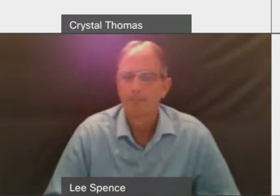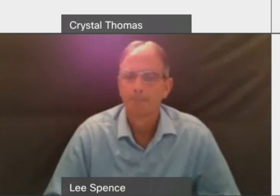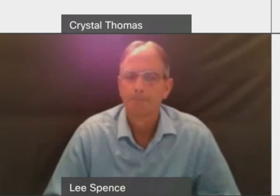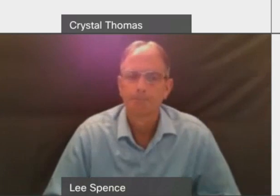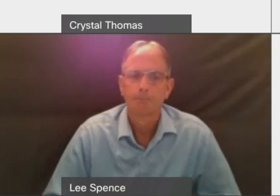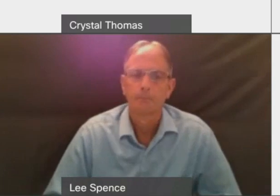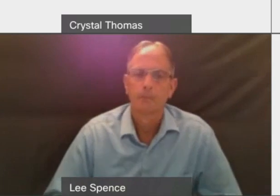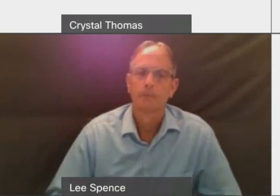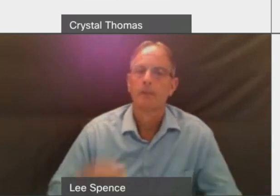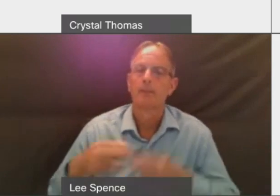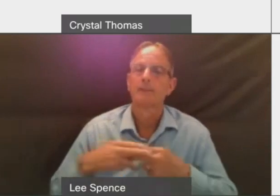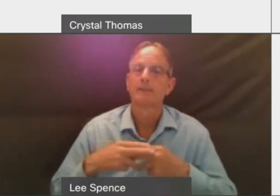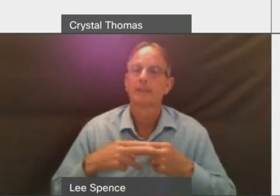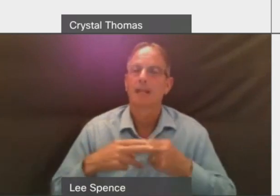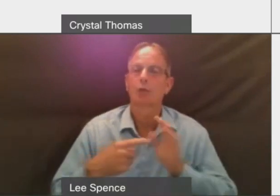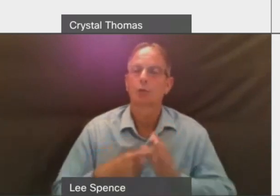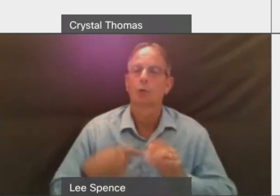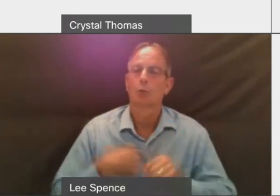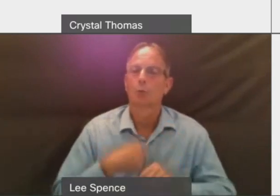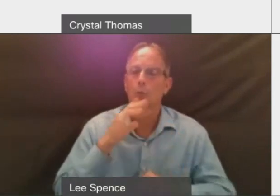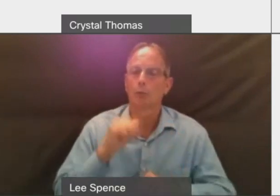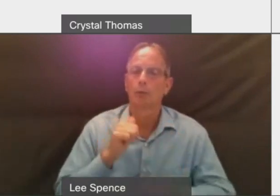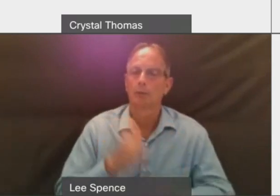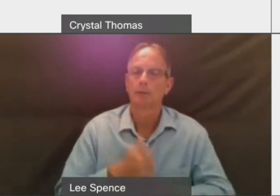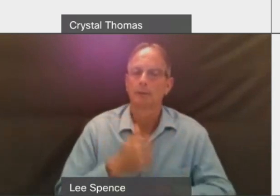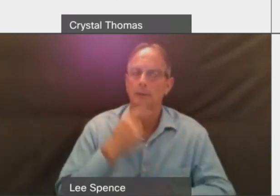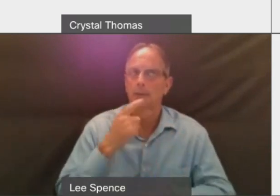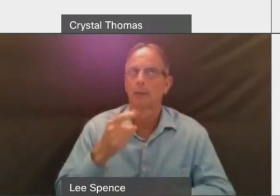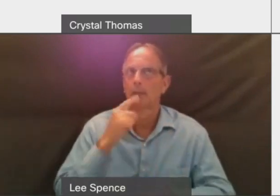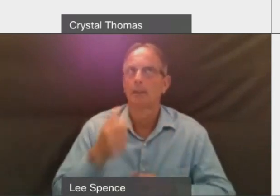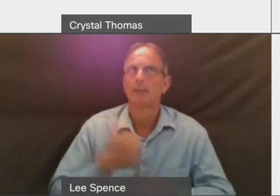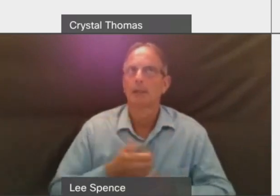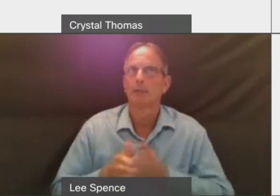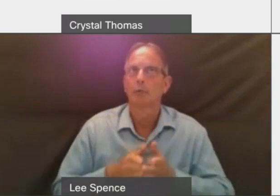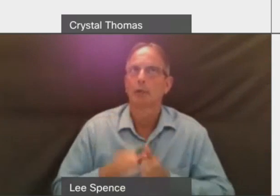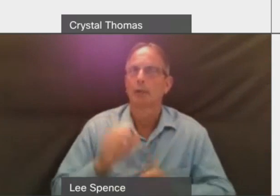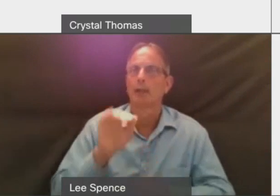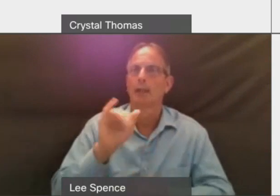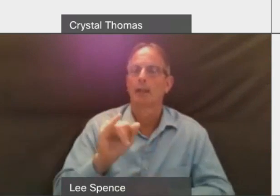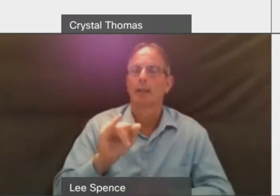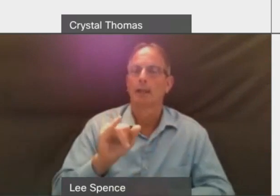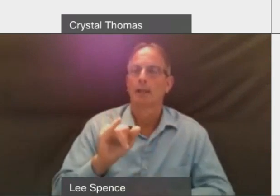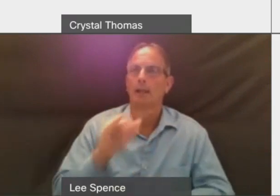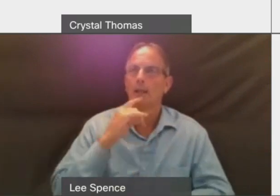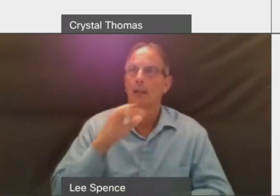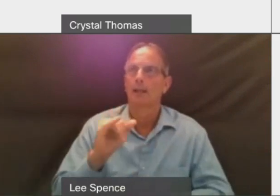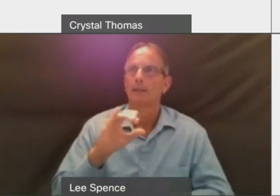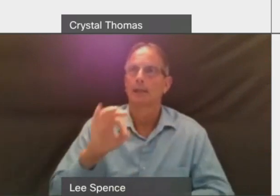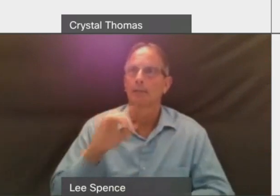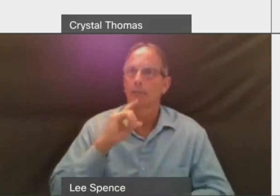So the slide indicated that we would implement self-direction in the IFS waiver. What about the IDD comprehensive